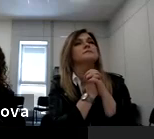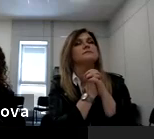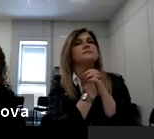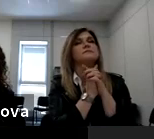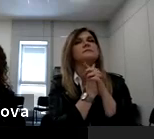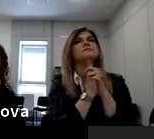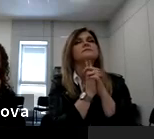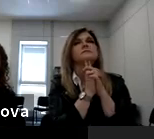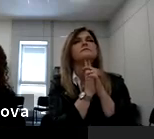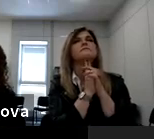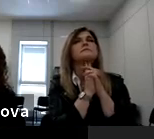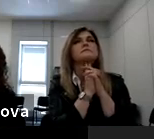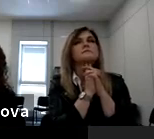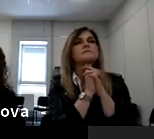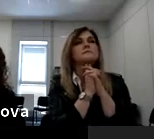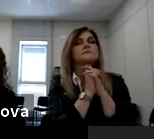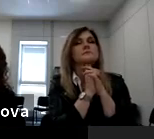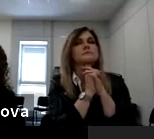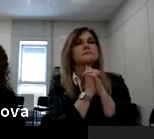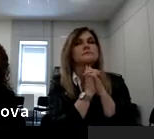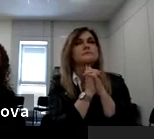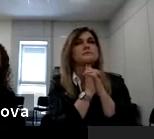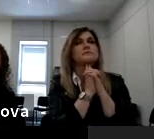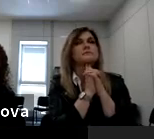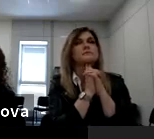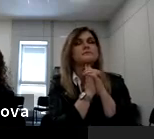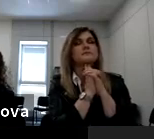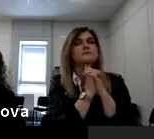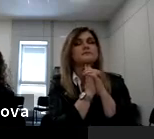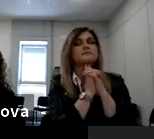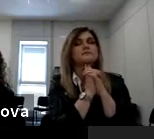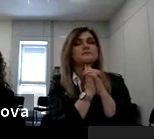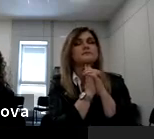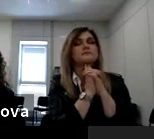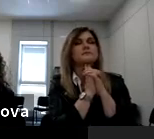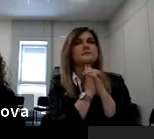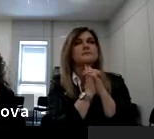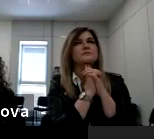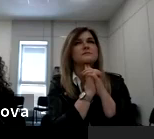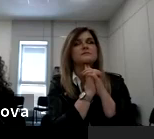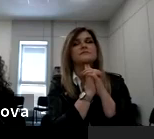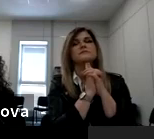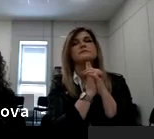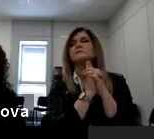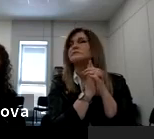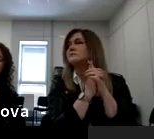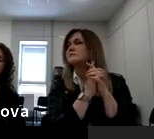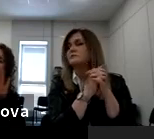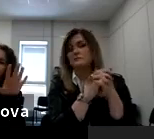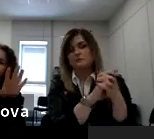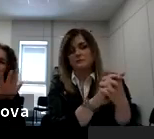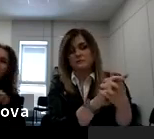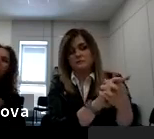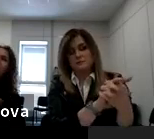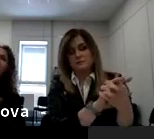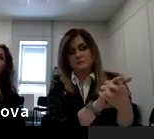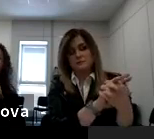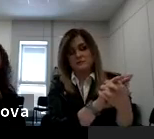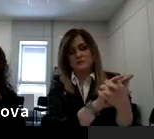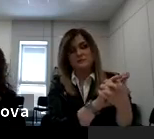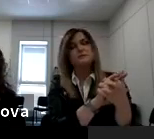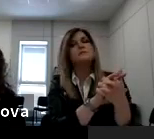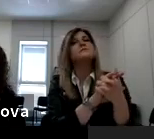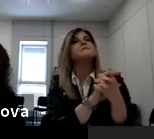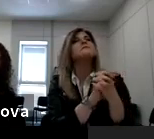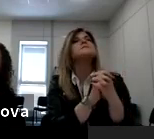flood lighting. So Integround can be used for flood lighting of the surface or